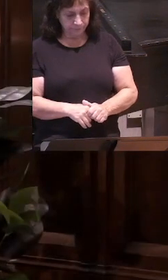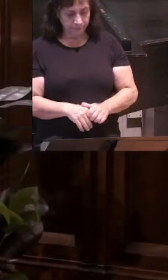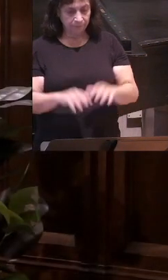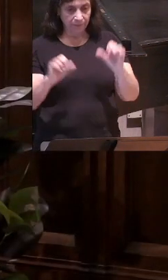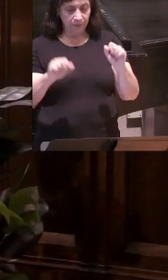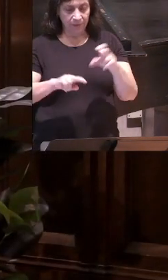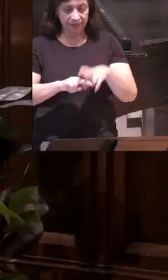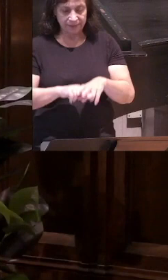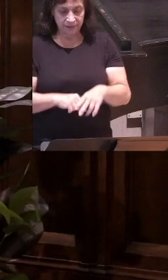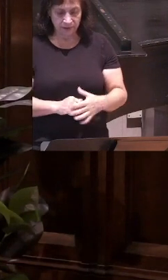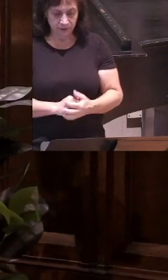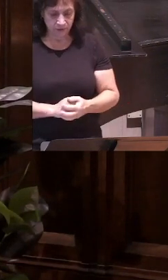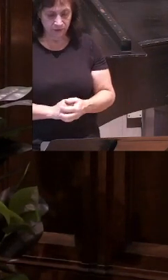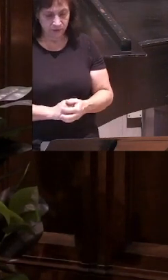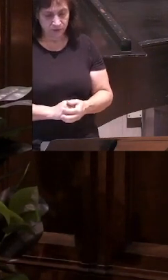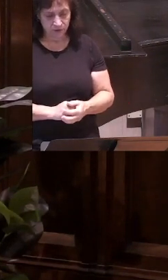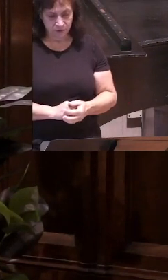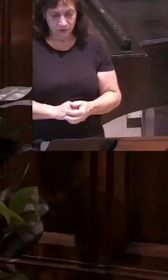You may be seated.